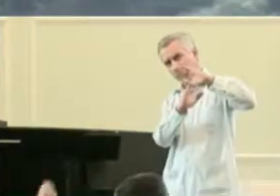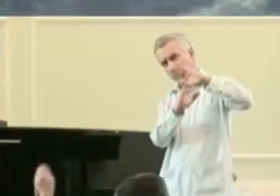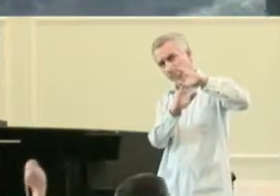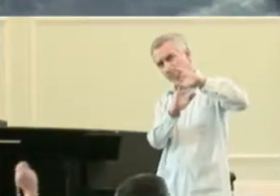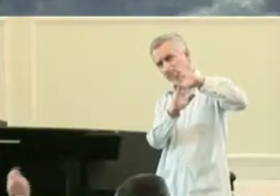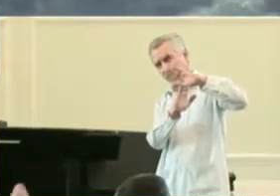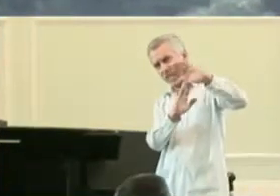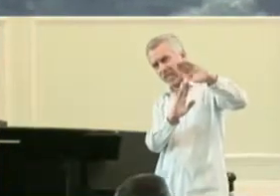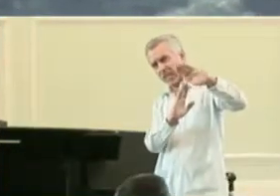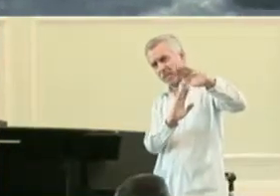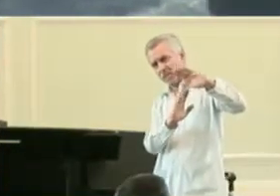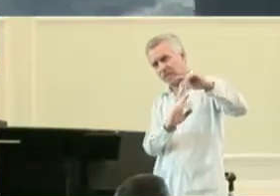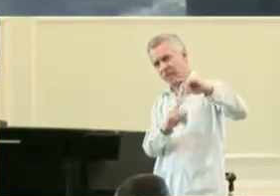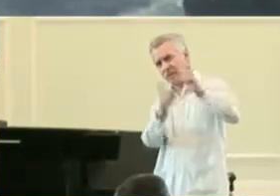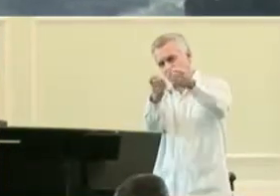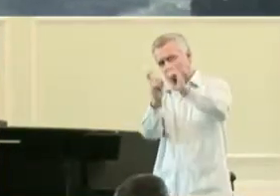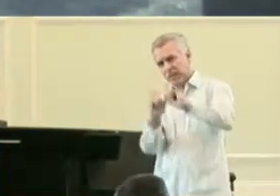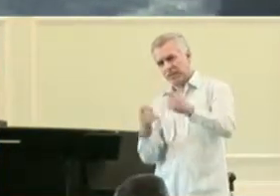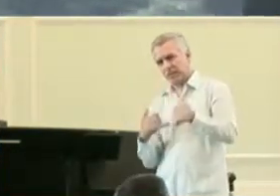Well, Lord, I only have one gift.